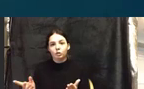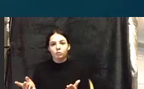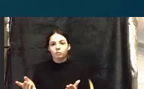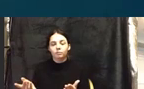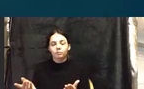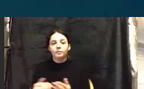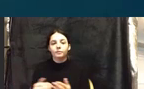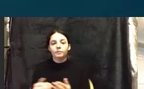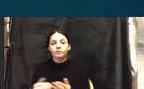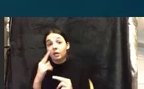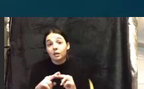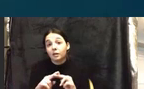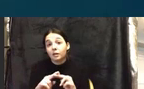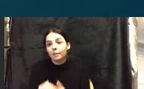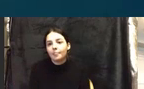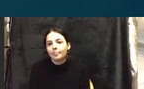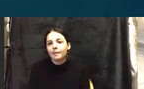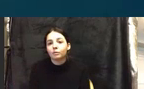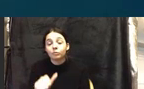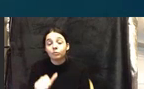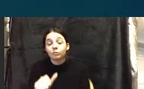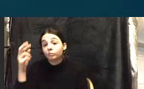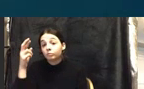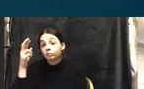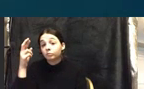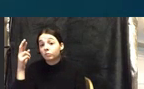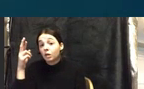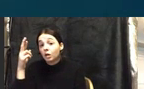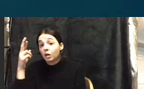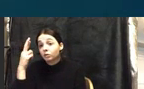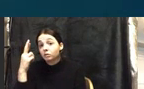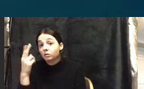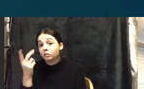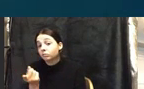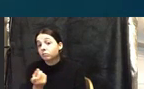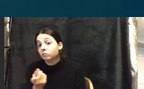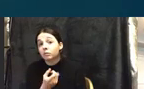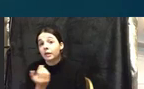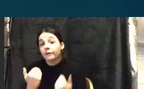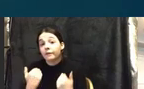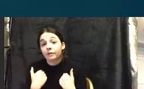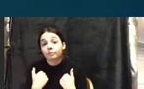guys have other reasons why you read.